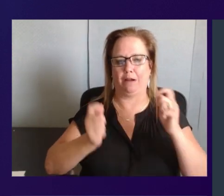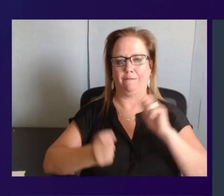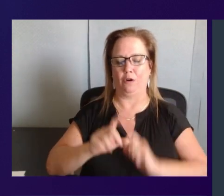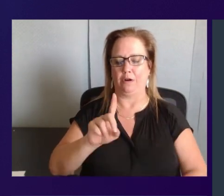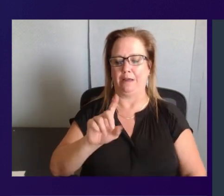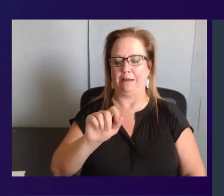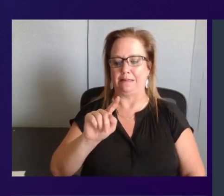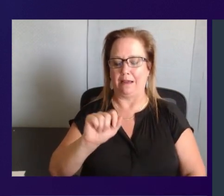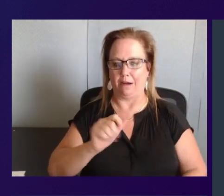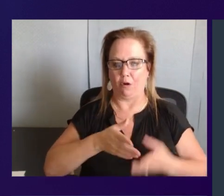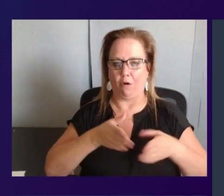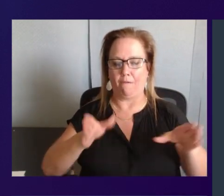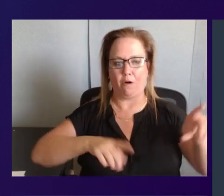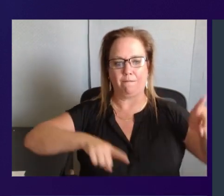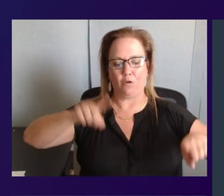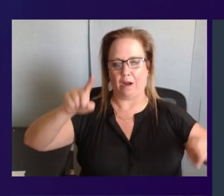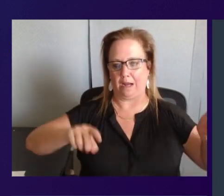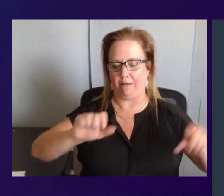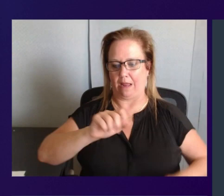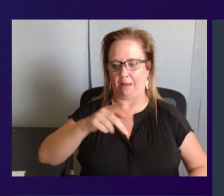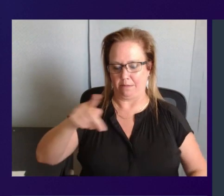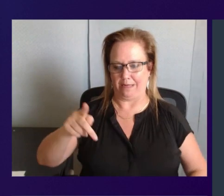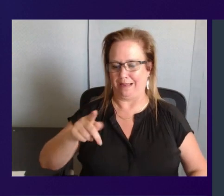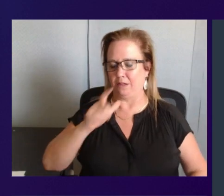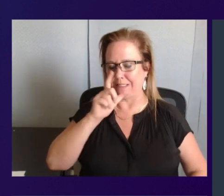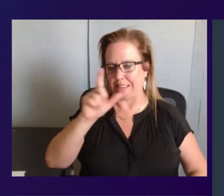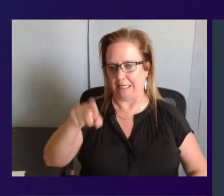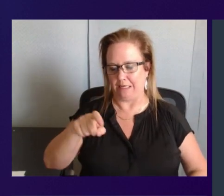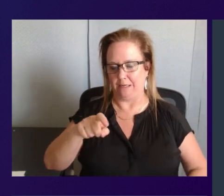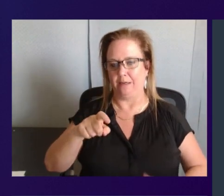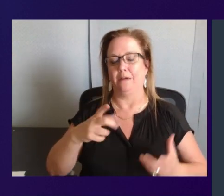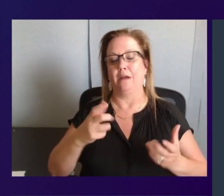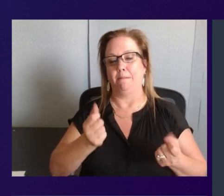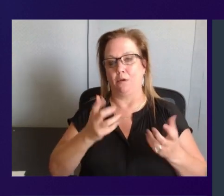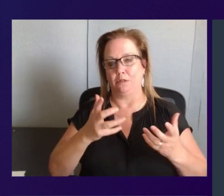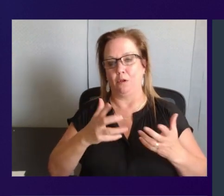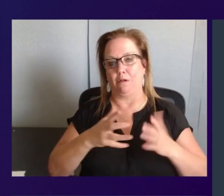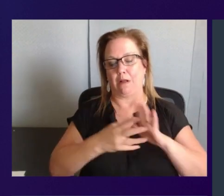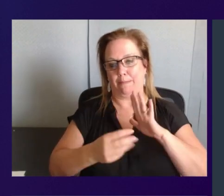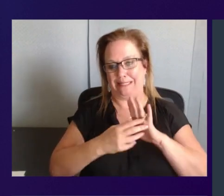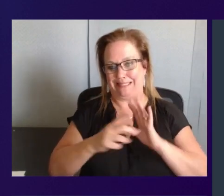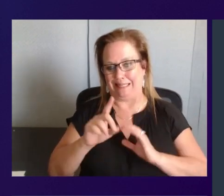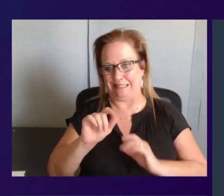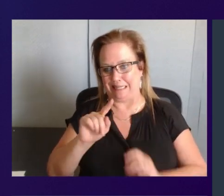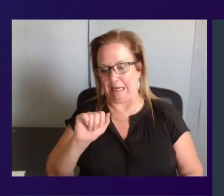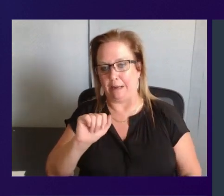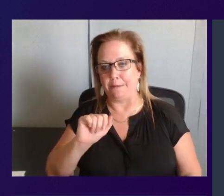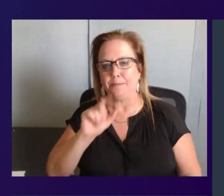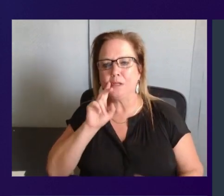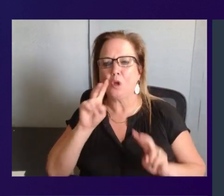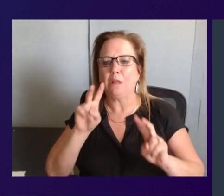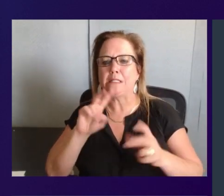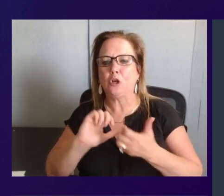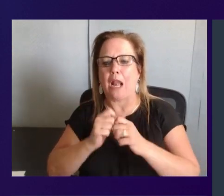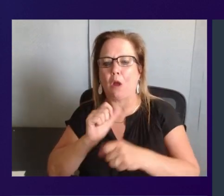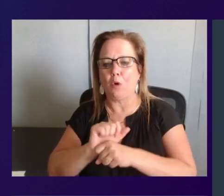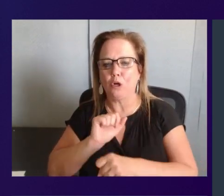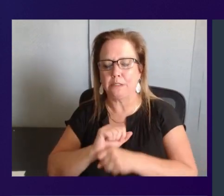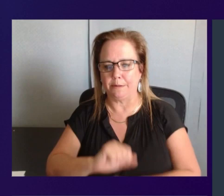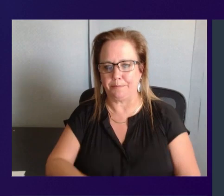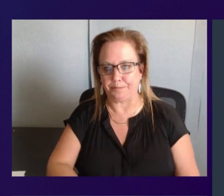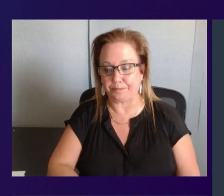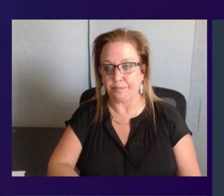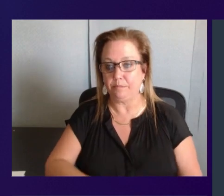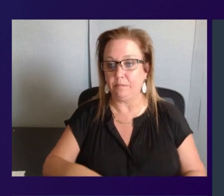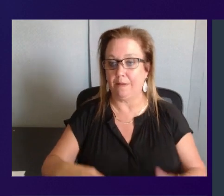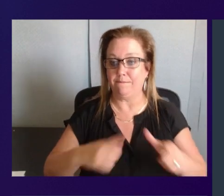multiple applications and removes the need to store multiple derivative copies of the data. Let's take a look at how it works. The first thing we're going to